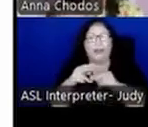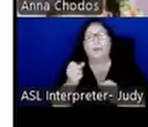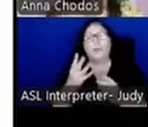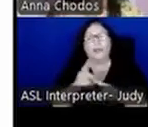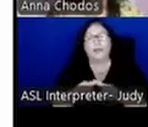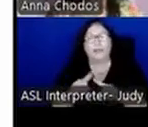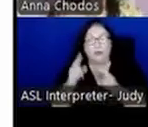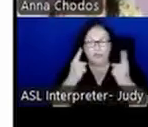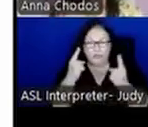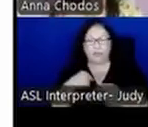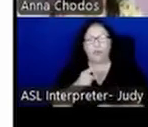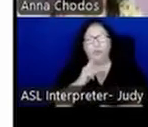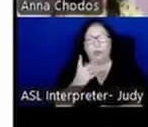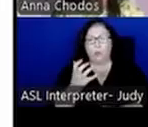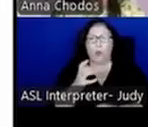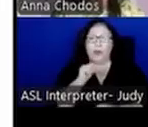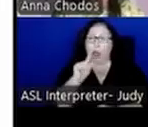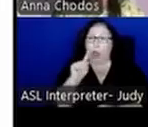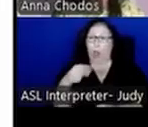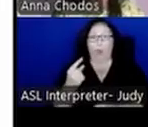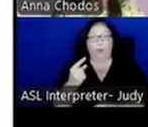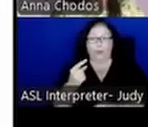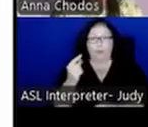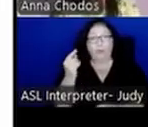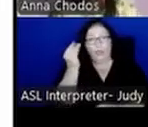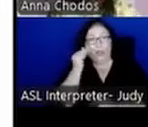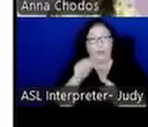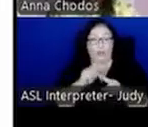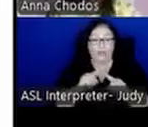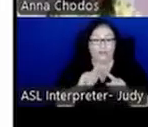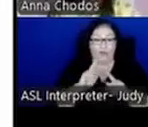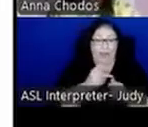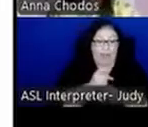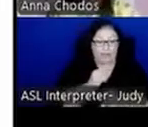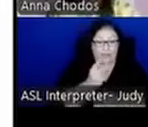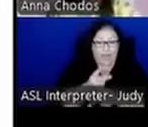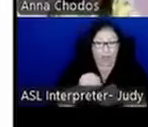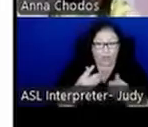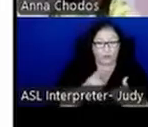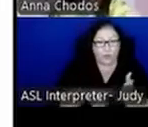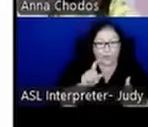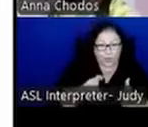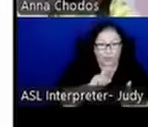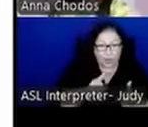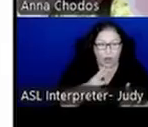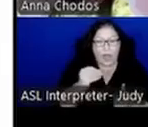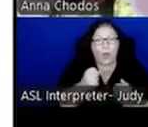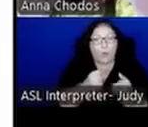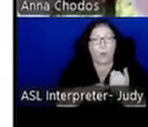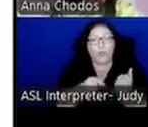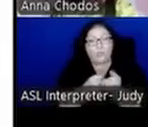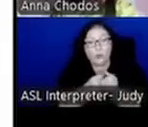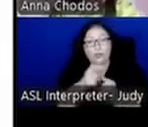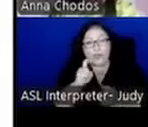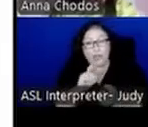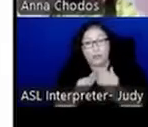not only take into account the different types of caregivers, what their needs might be, and therefore what the supports they need in the community might look like and how those